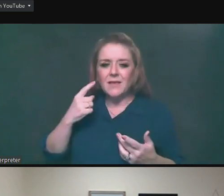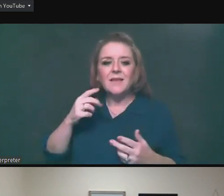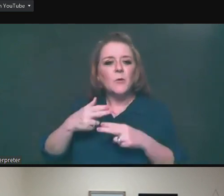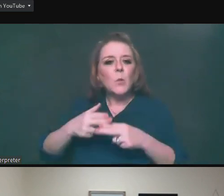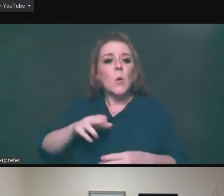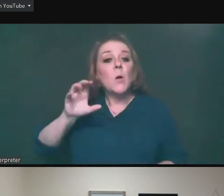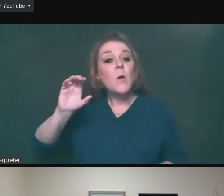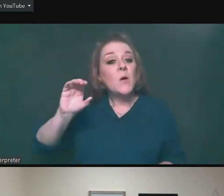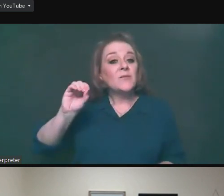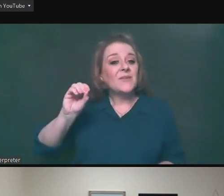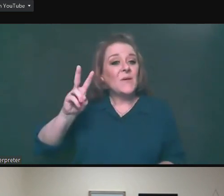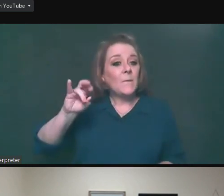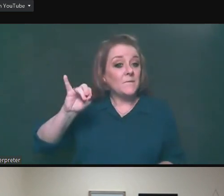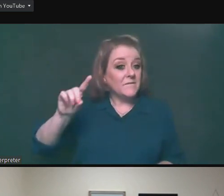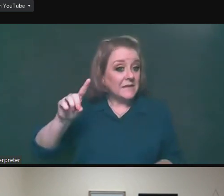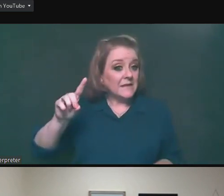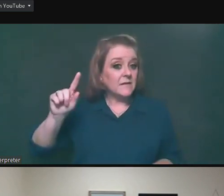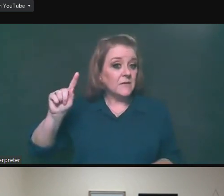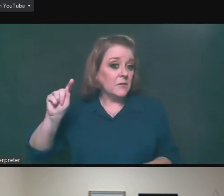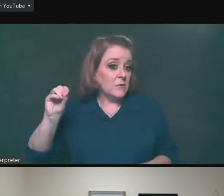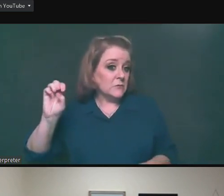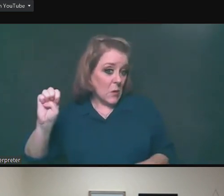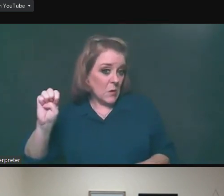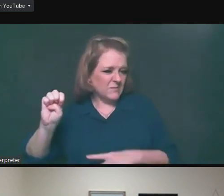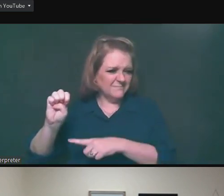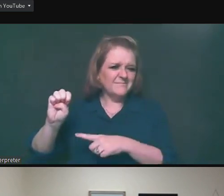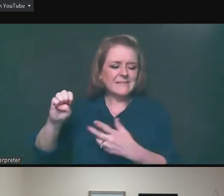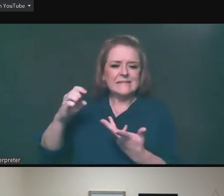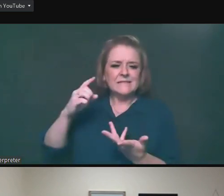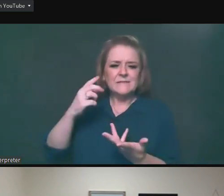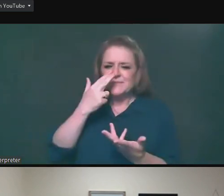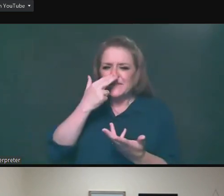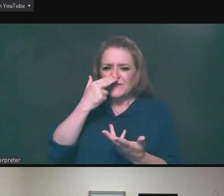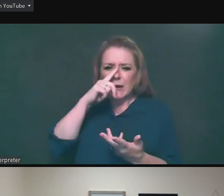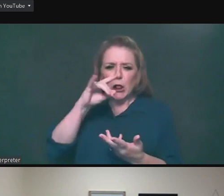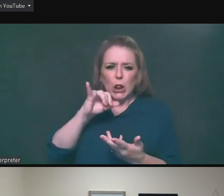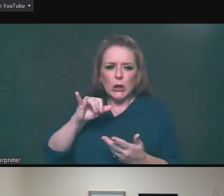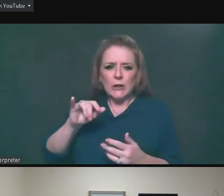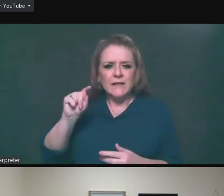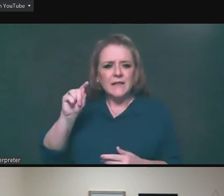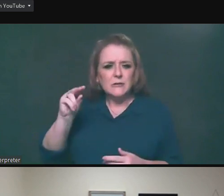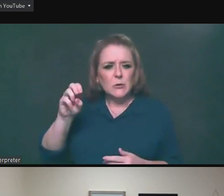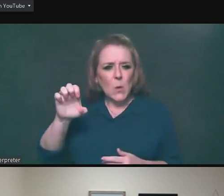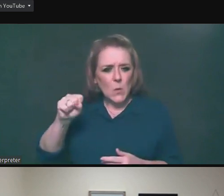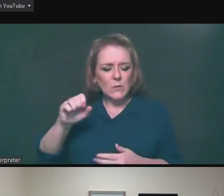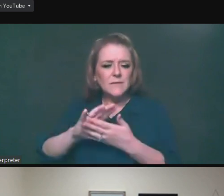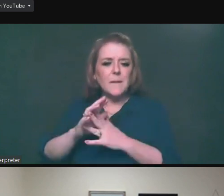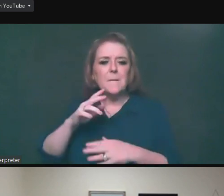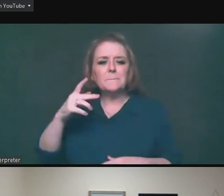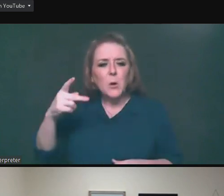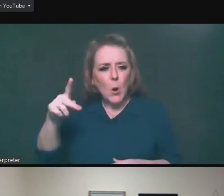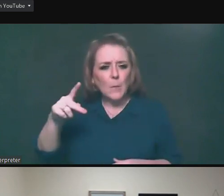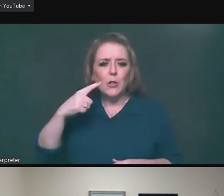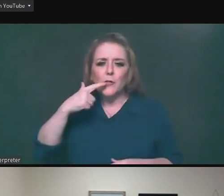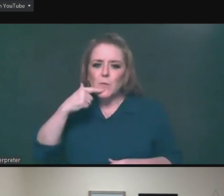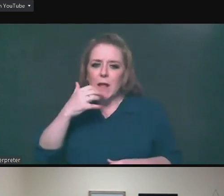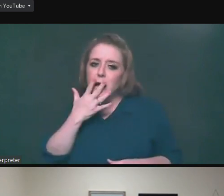is a euphemism. It's funny little looking toes that get purpley or red, and it